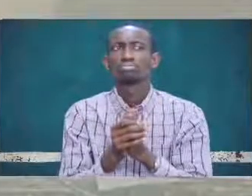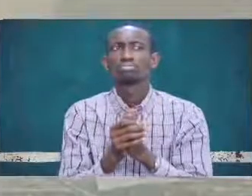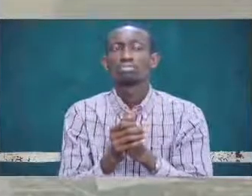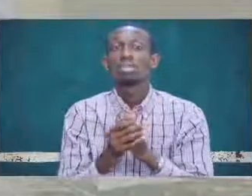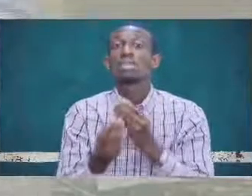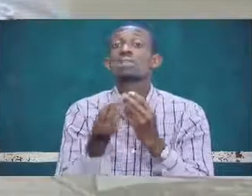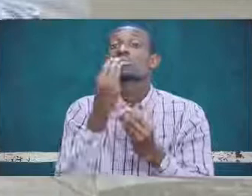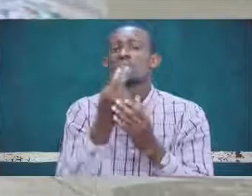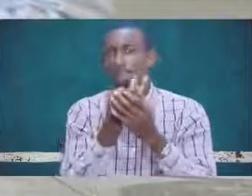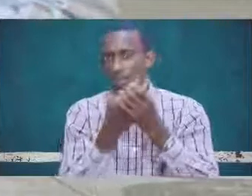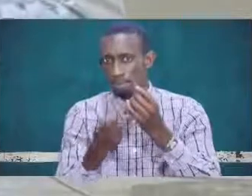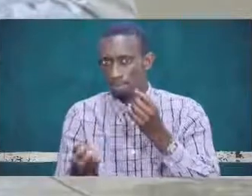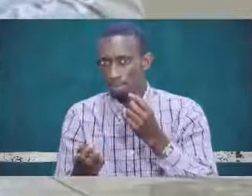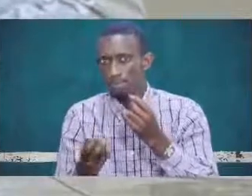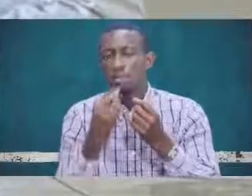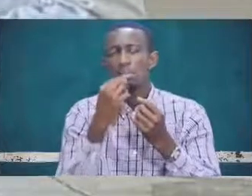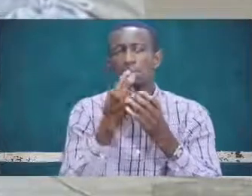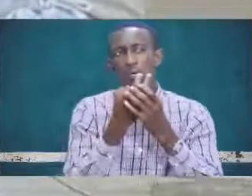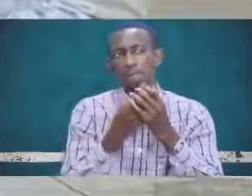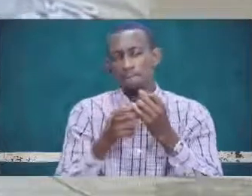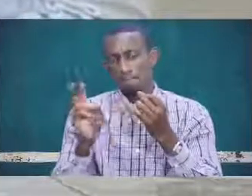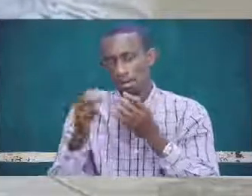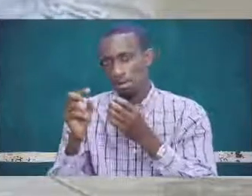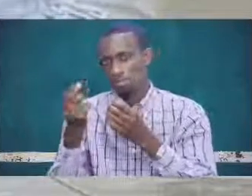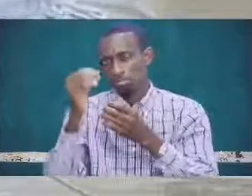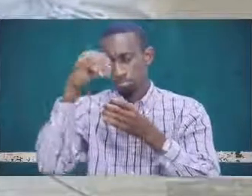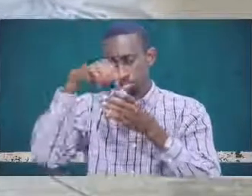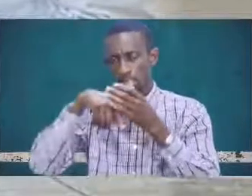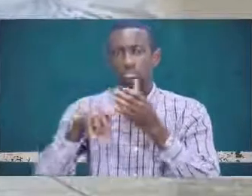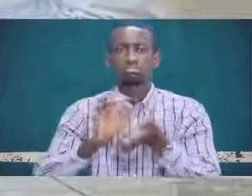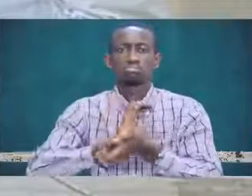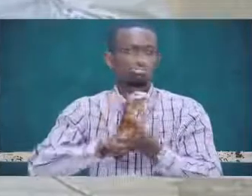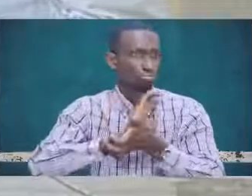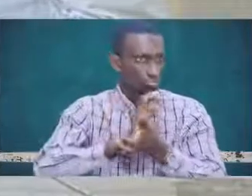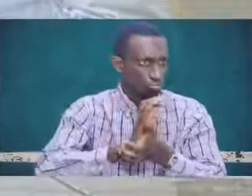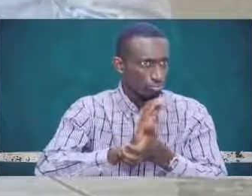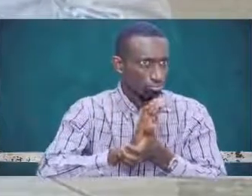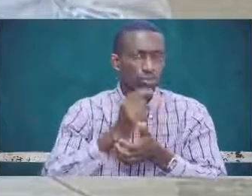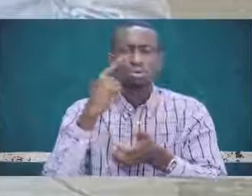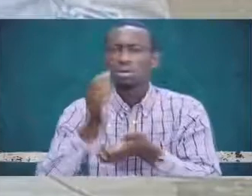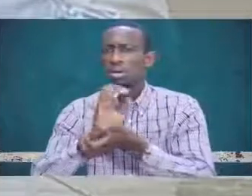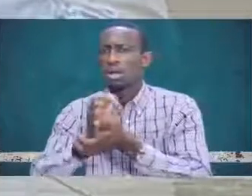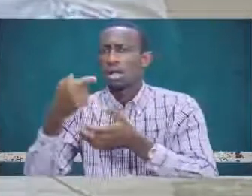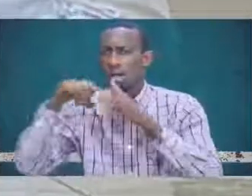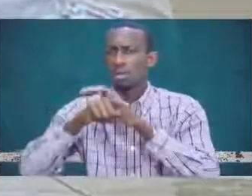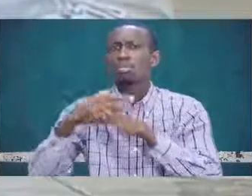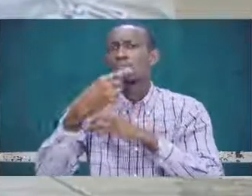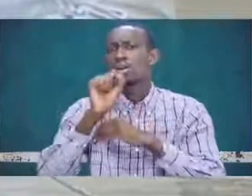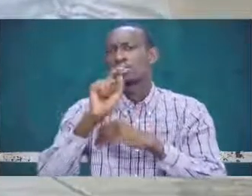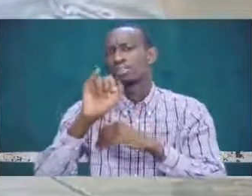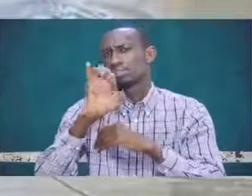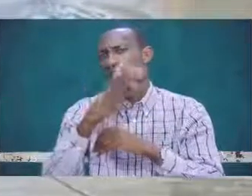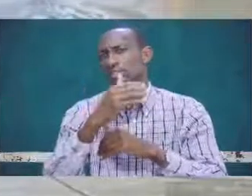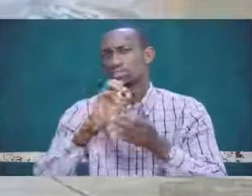be moved by the process of what you call peristalsis. We go to the stomach. I said in the stomach we have a number of gastric juice which plays a